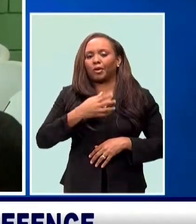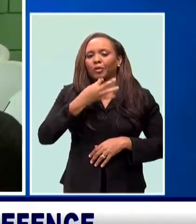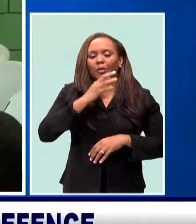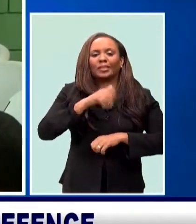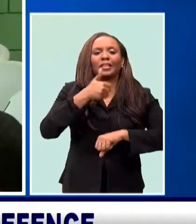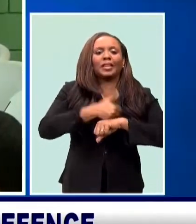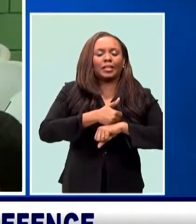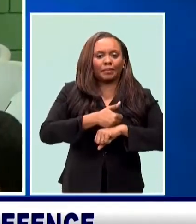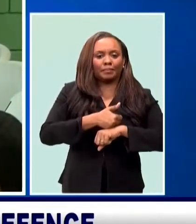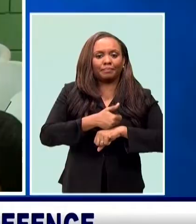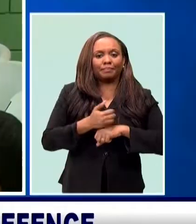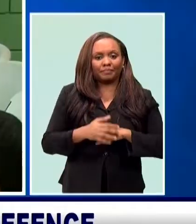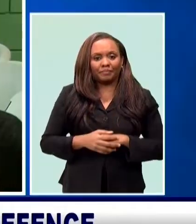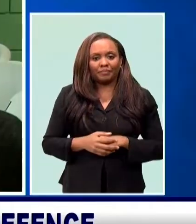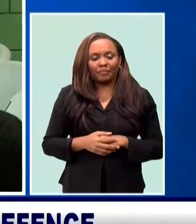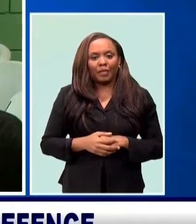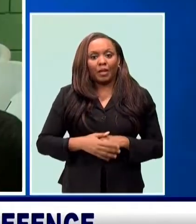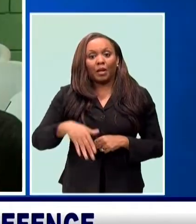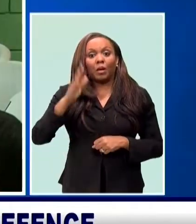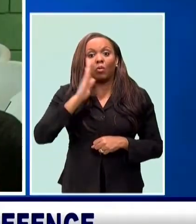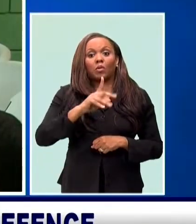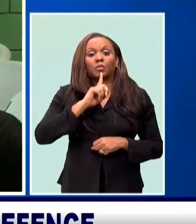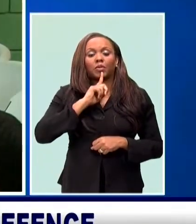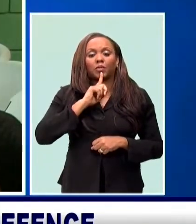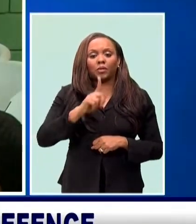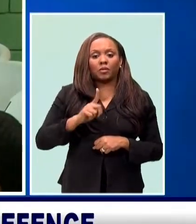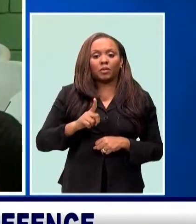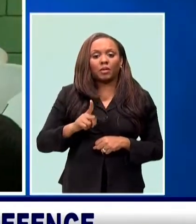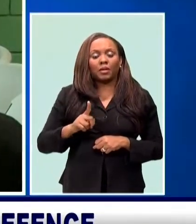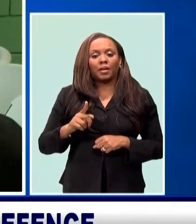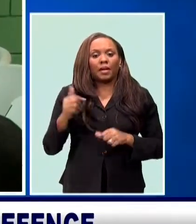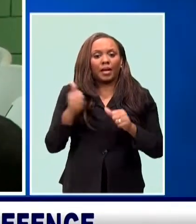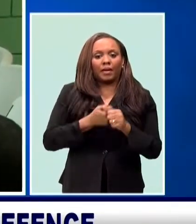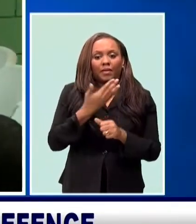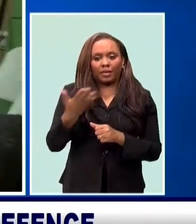And that will ensure that we have enshrined in law